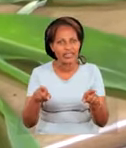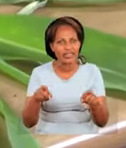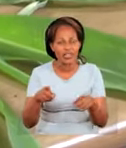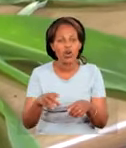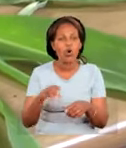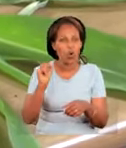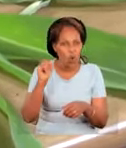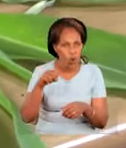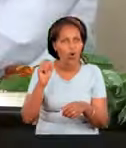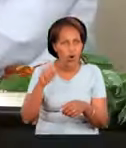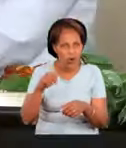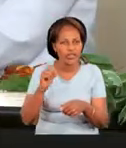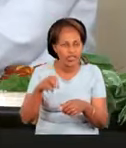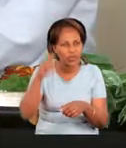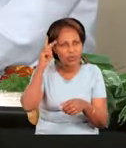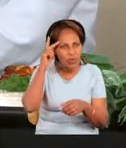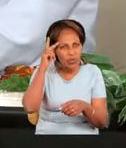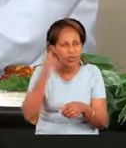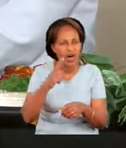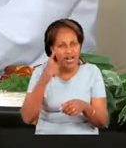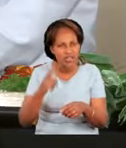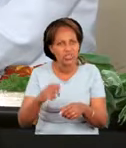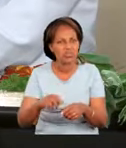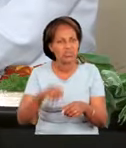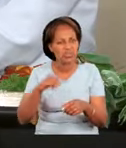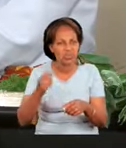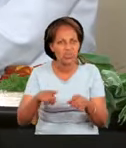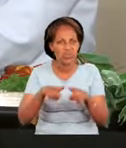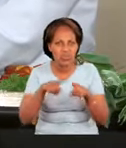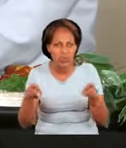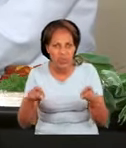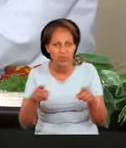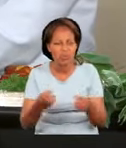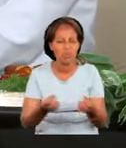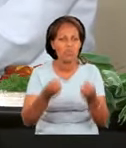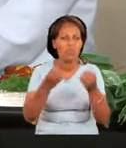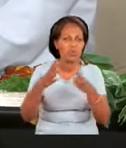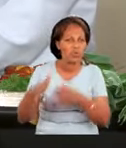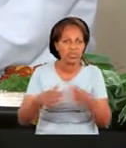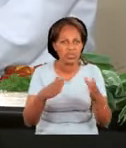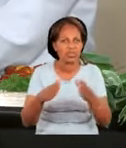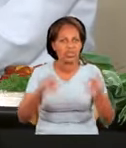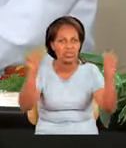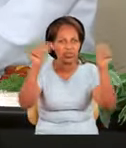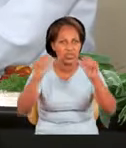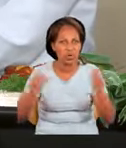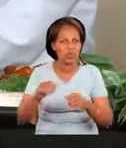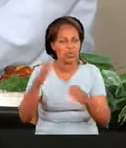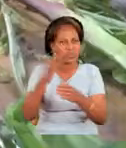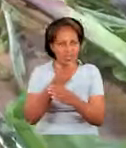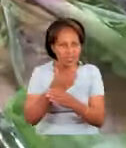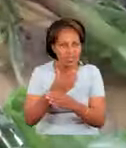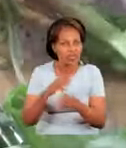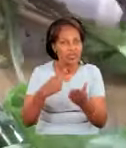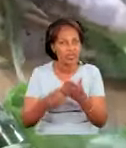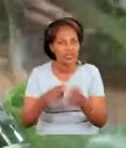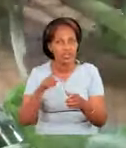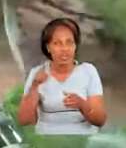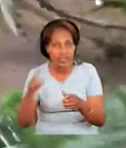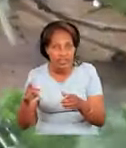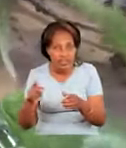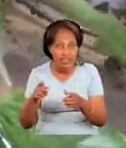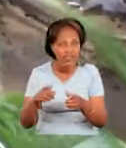Oh yes, Prof. One is different from the other in many ways. The shape of this leaf is different from the shape